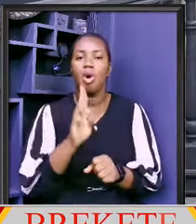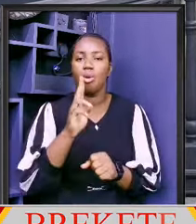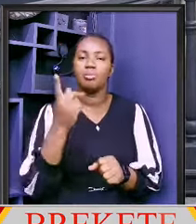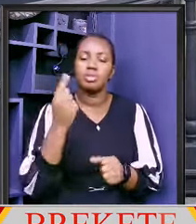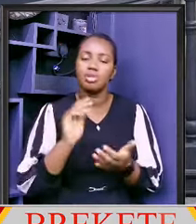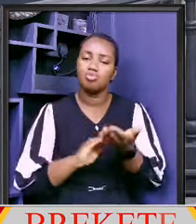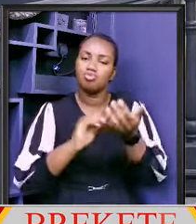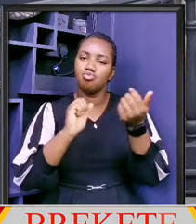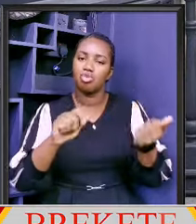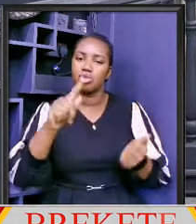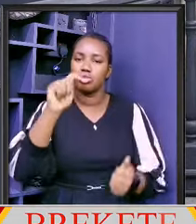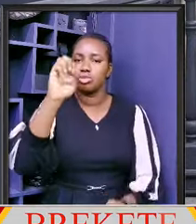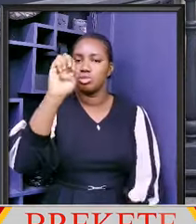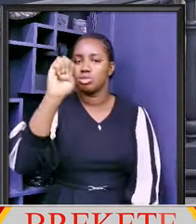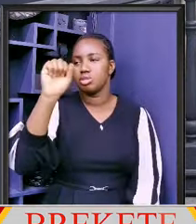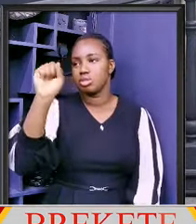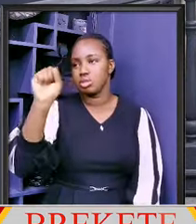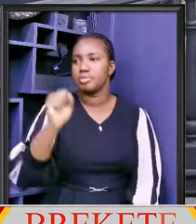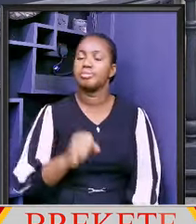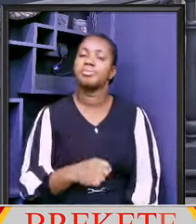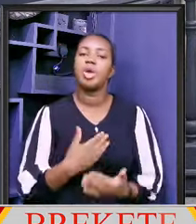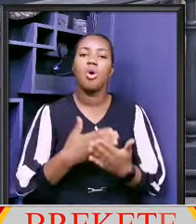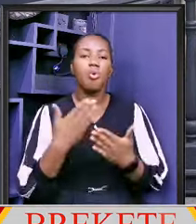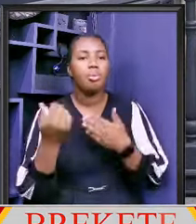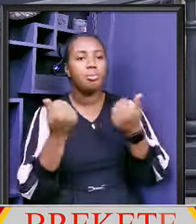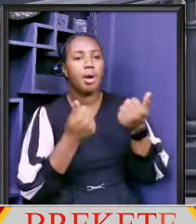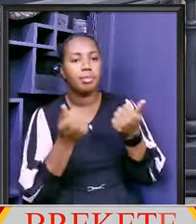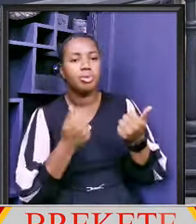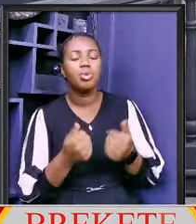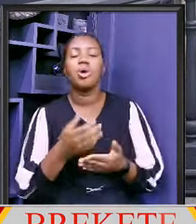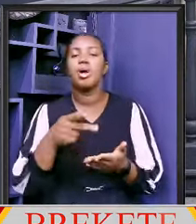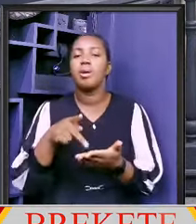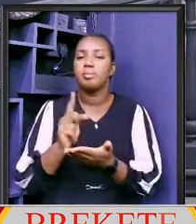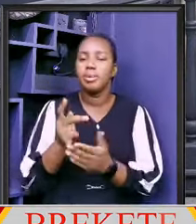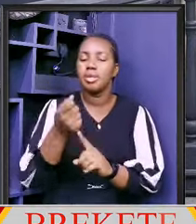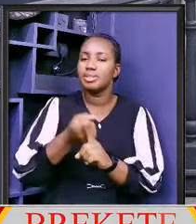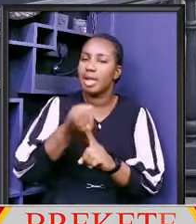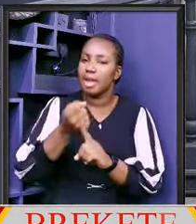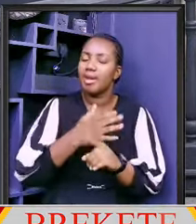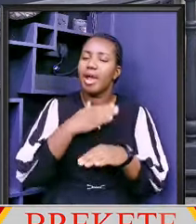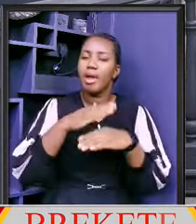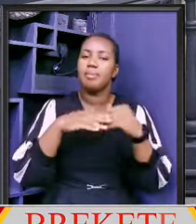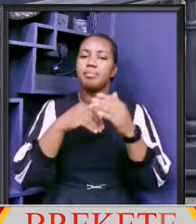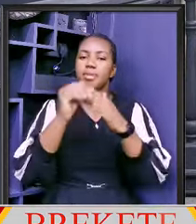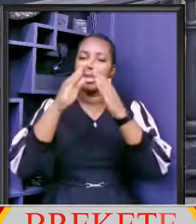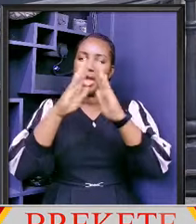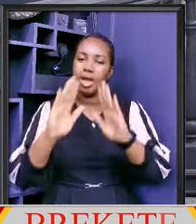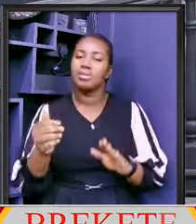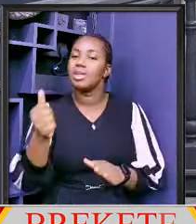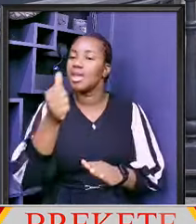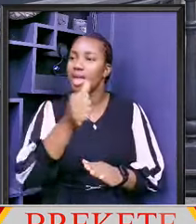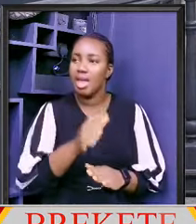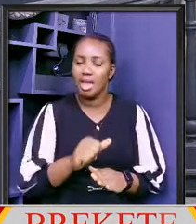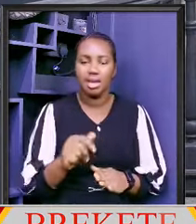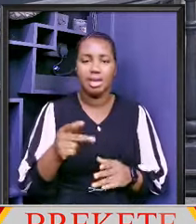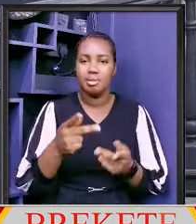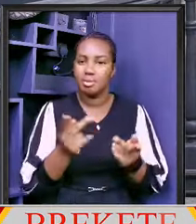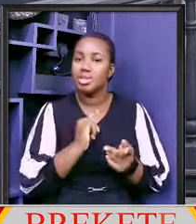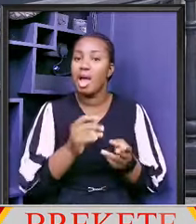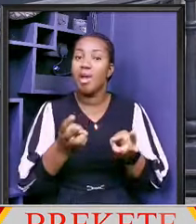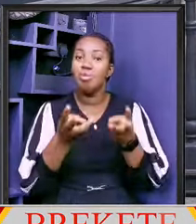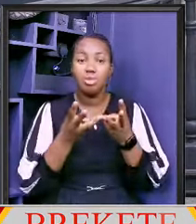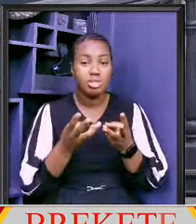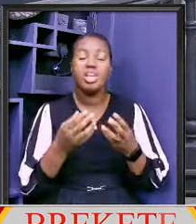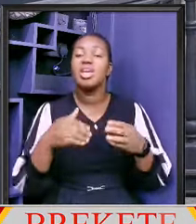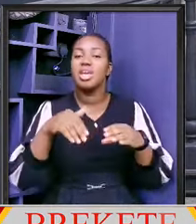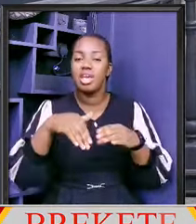I agree. He said we buy motor, we pay salary, and we build house, any place, and my place in Lagos. And if it's the